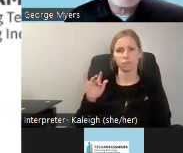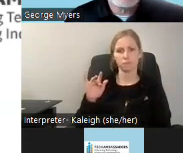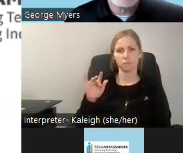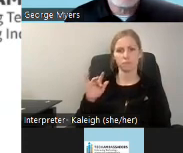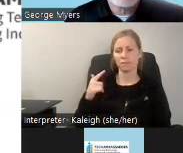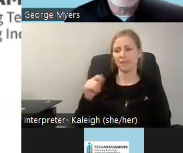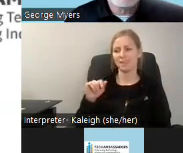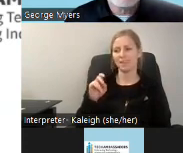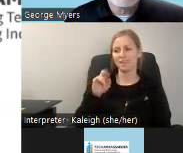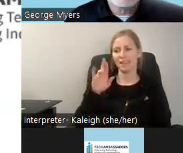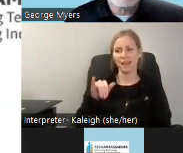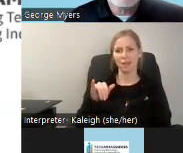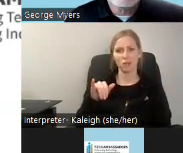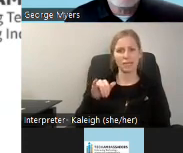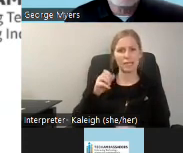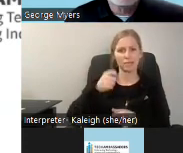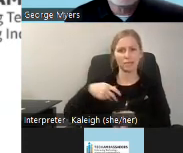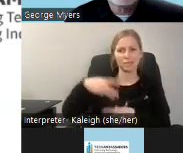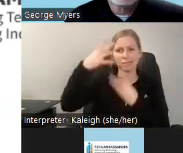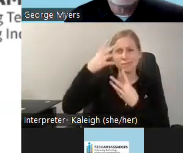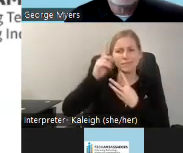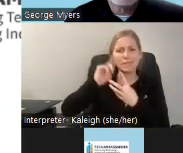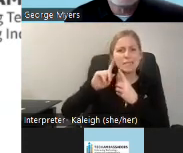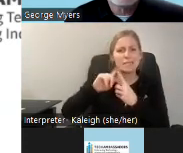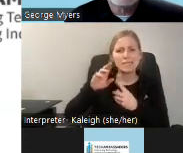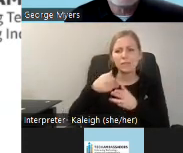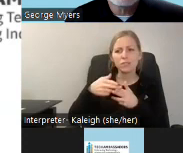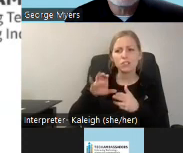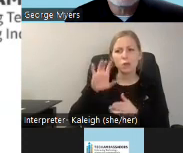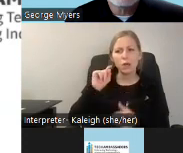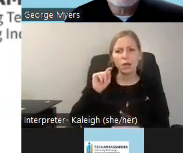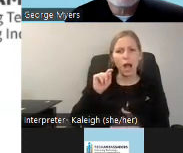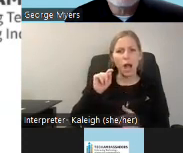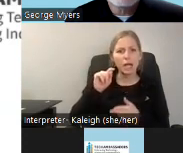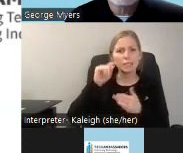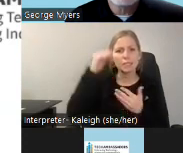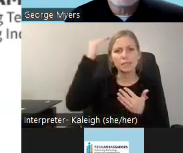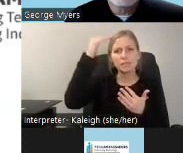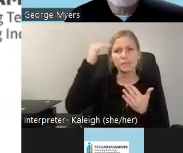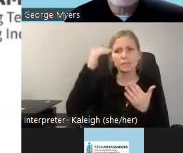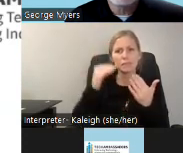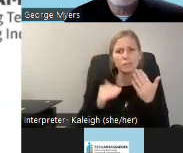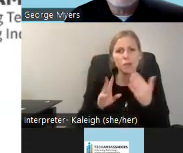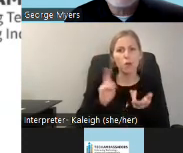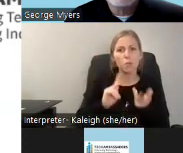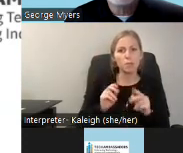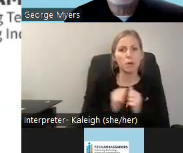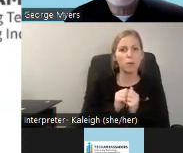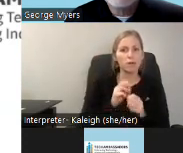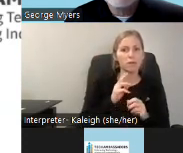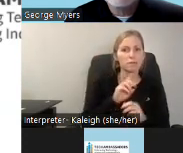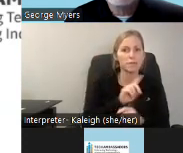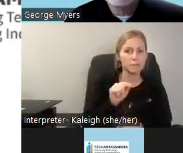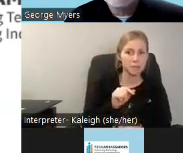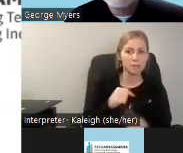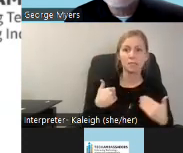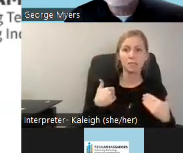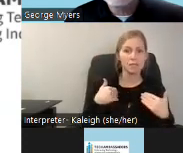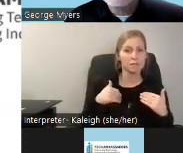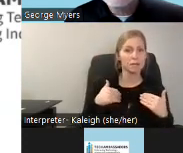different shortcuts that people with disabilities can use by voice,